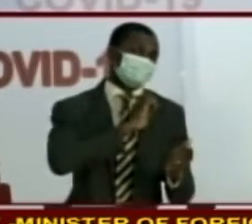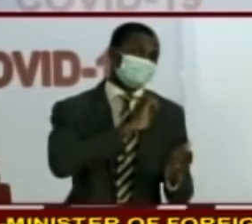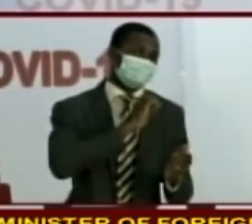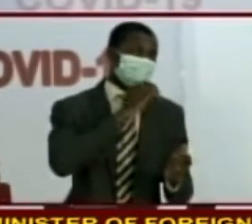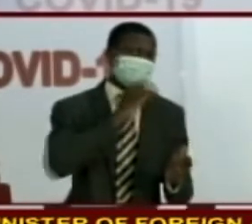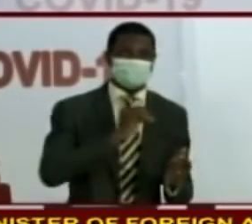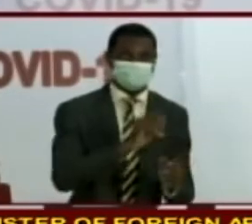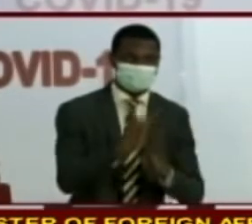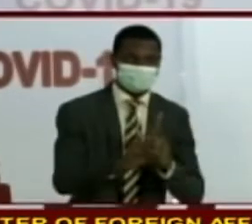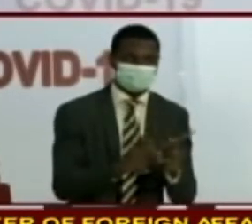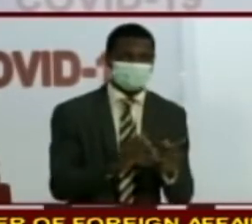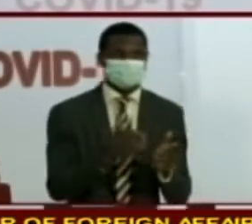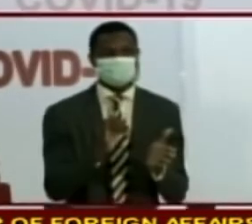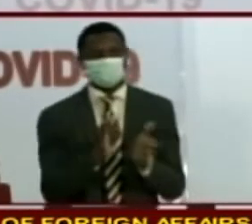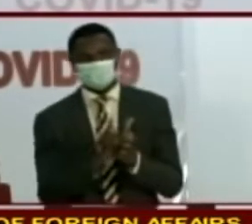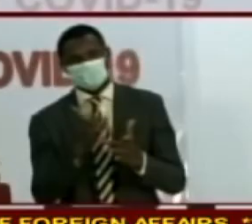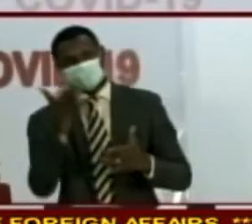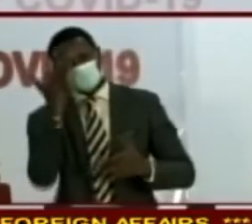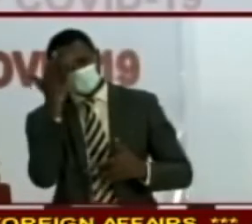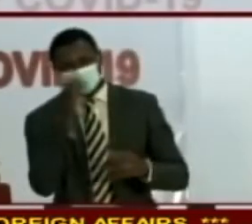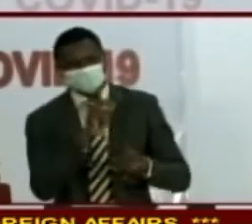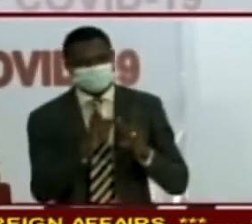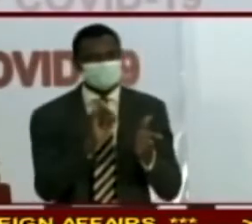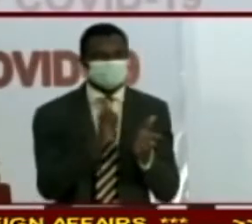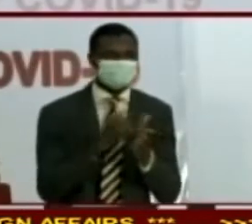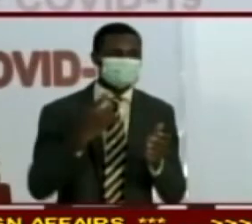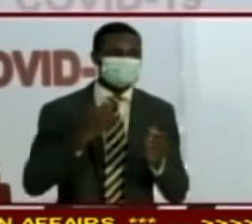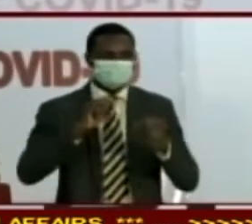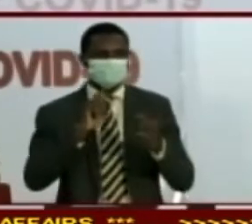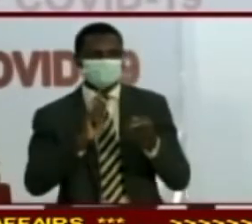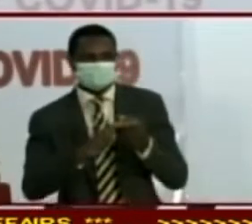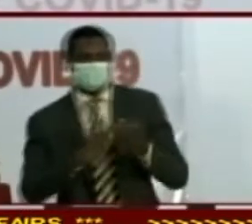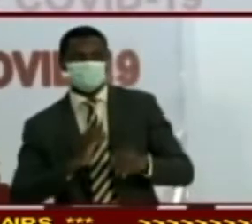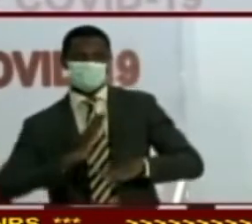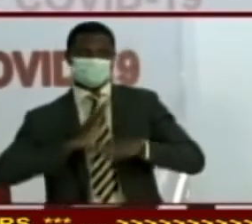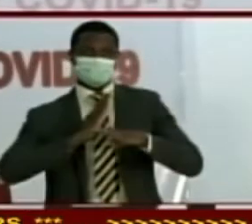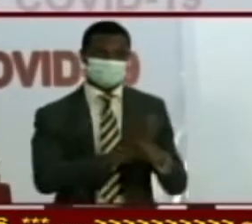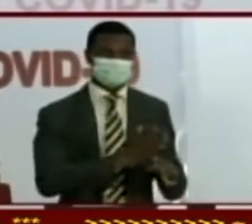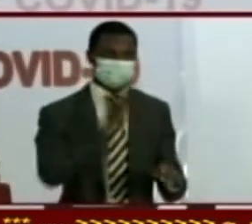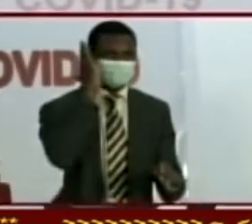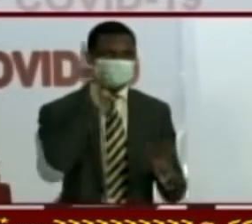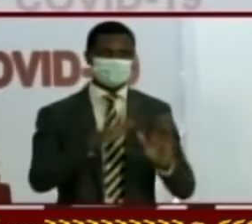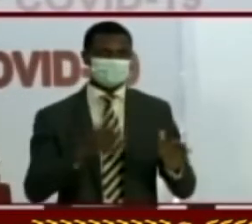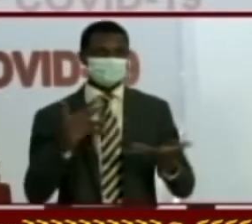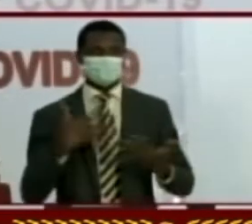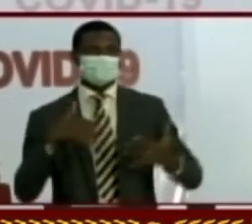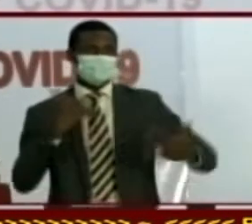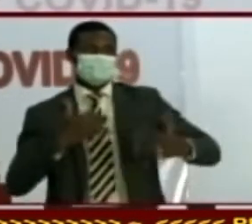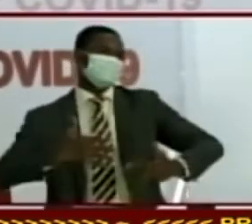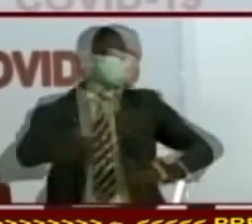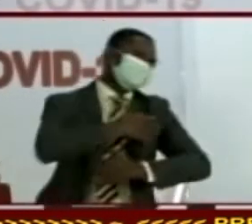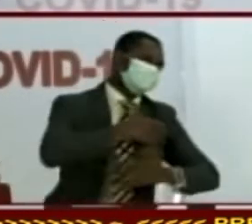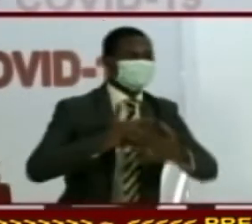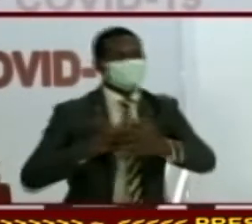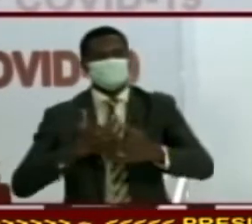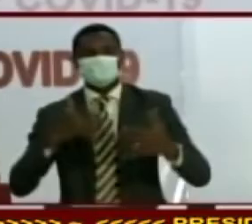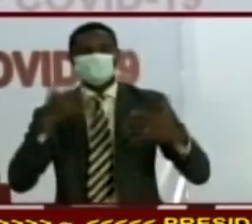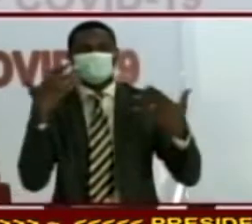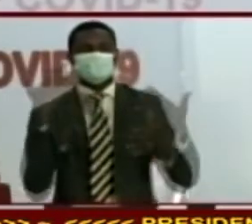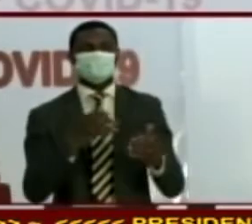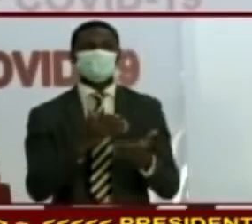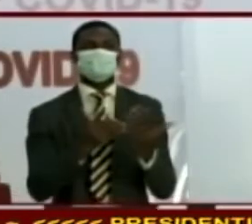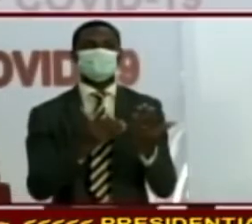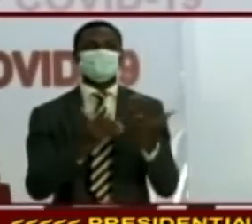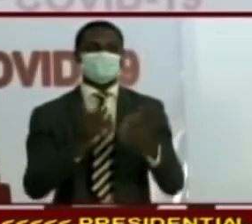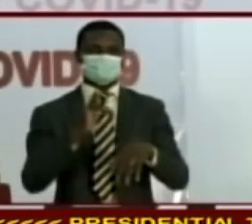have comorbidity that we are trying to protect, we use them as carriers to come back